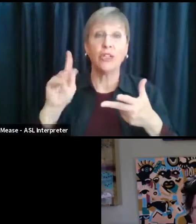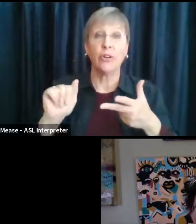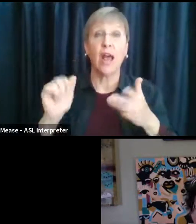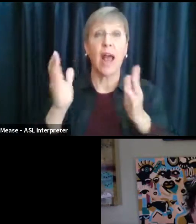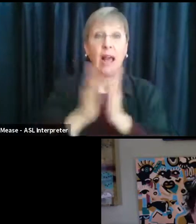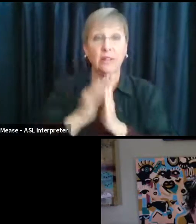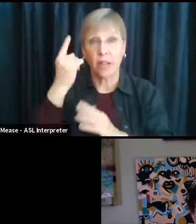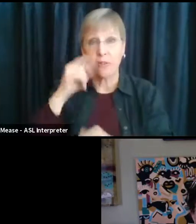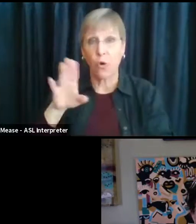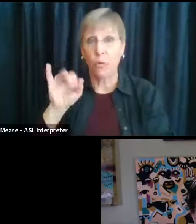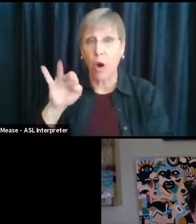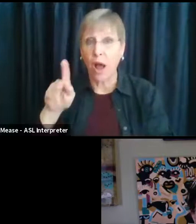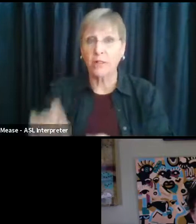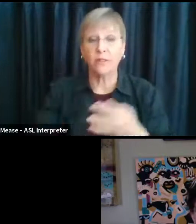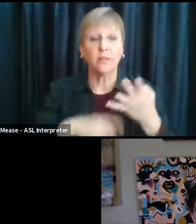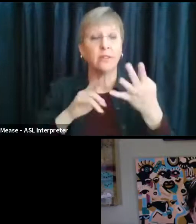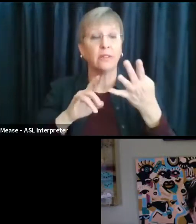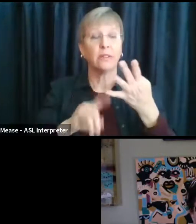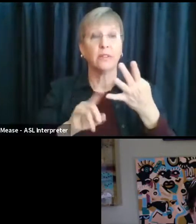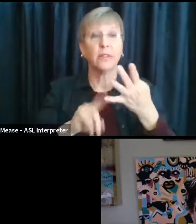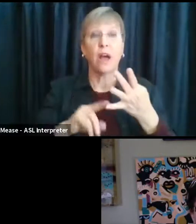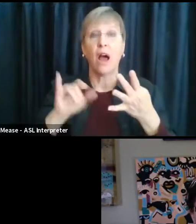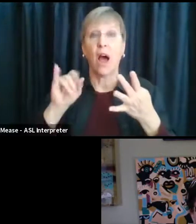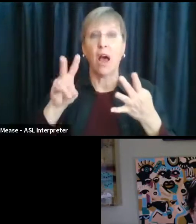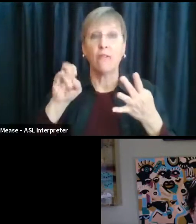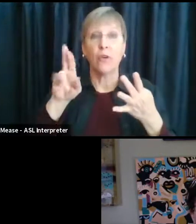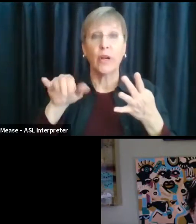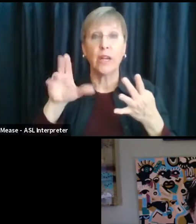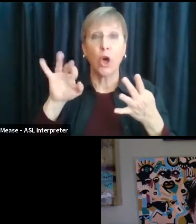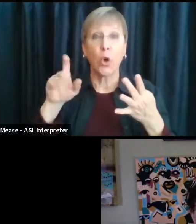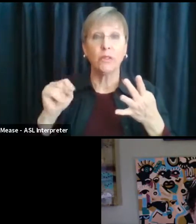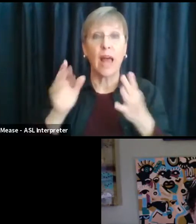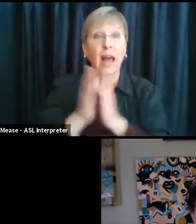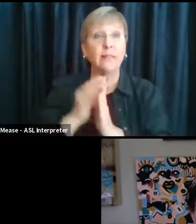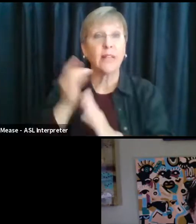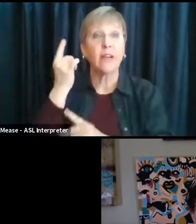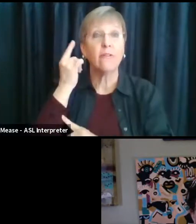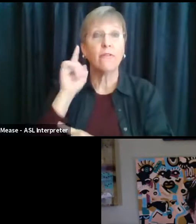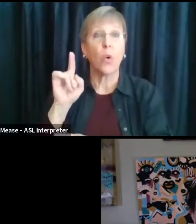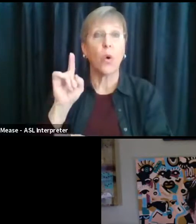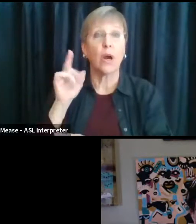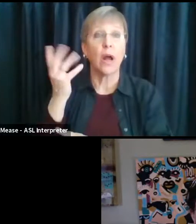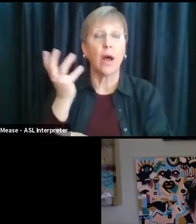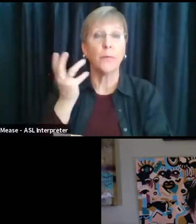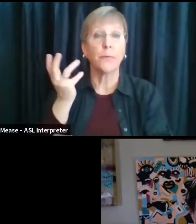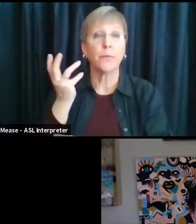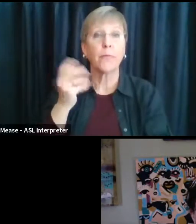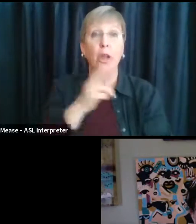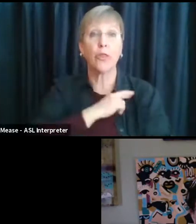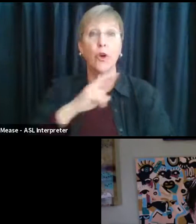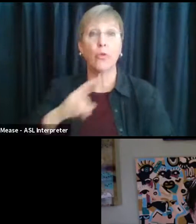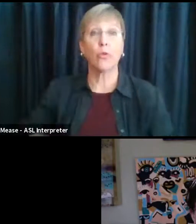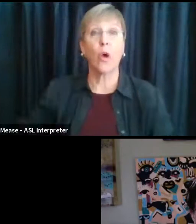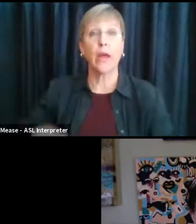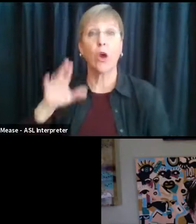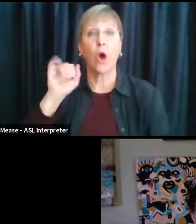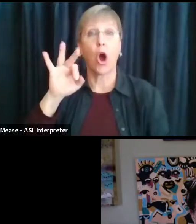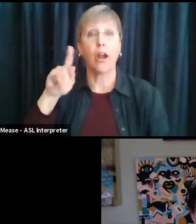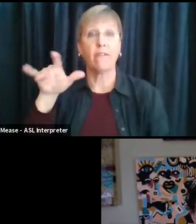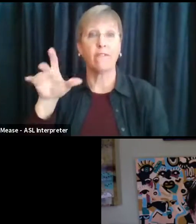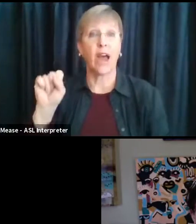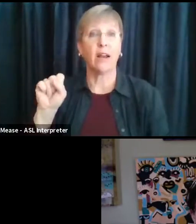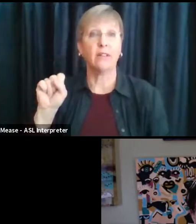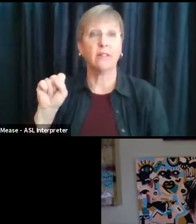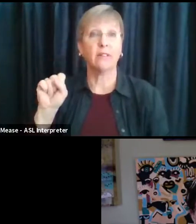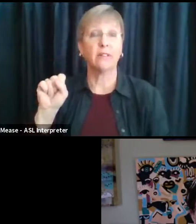bronze. And you have Ivory Coast asking for the royal artifacts of